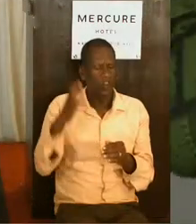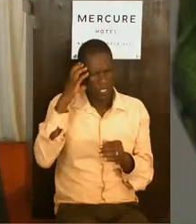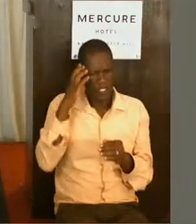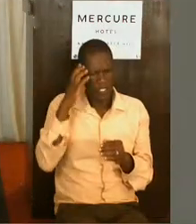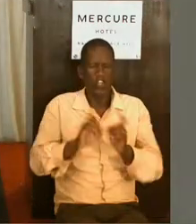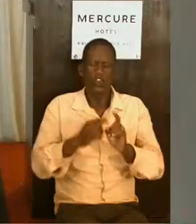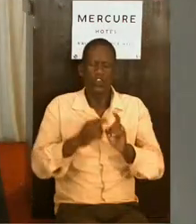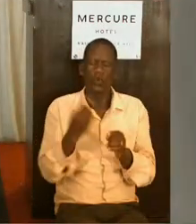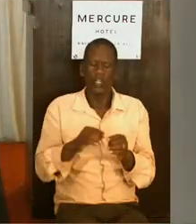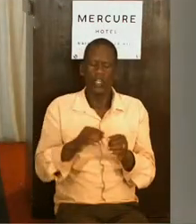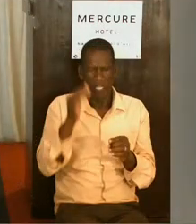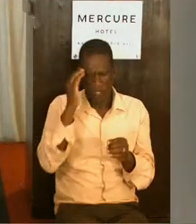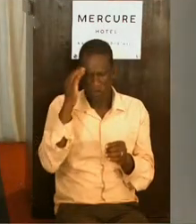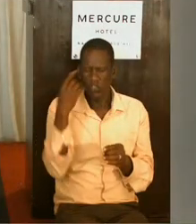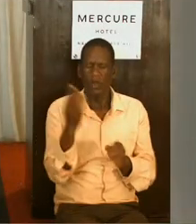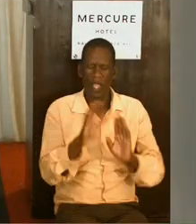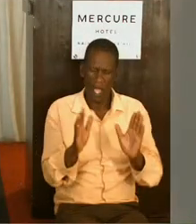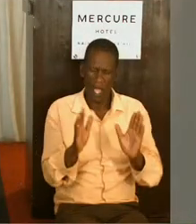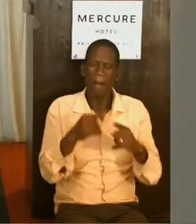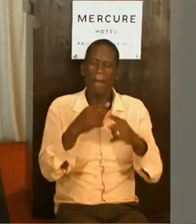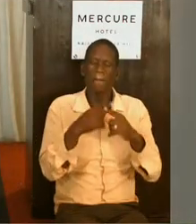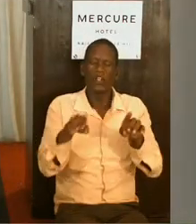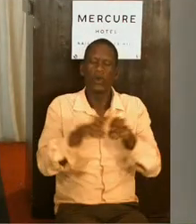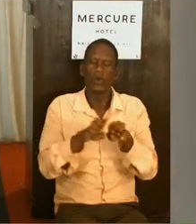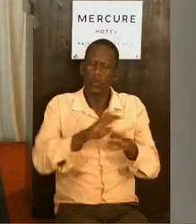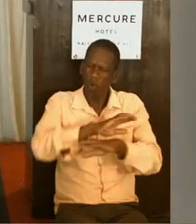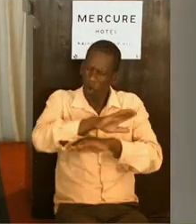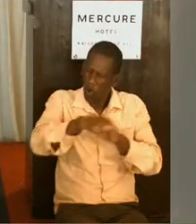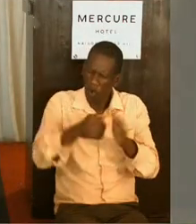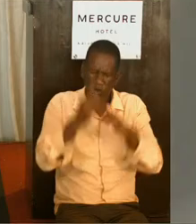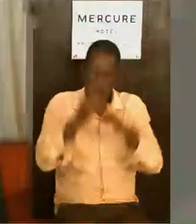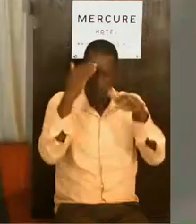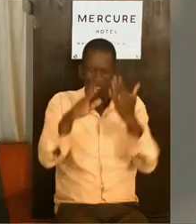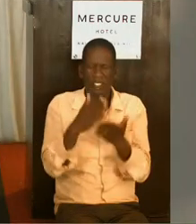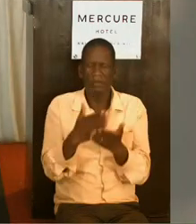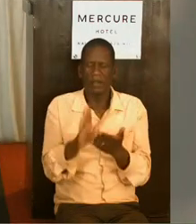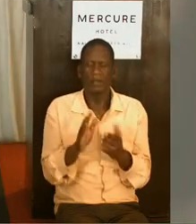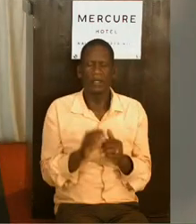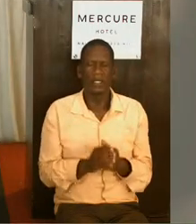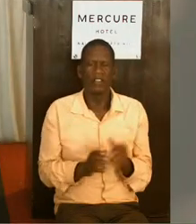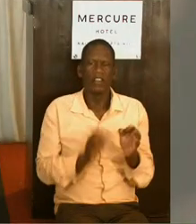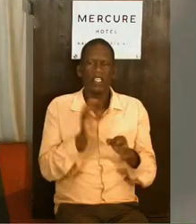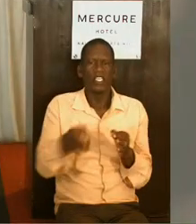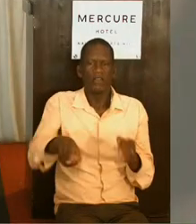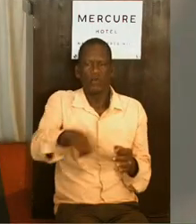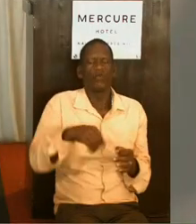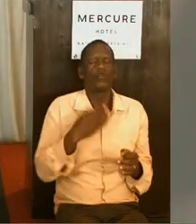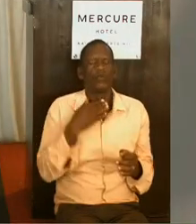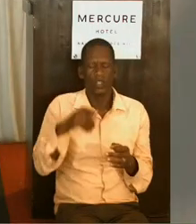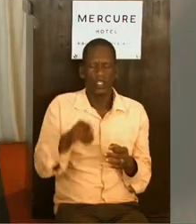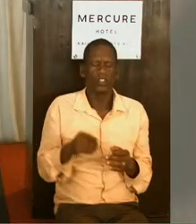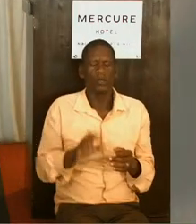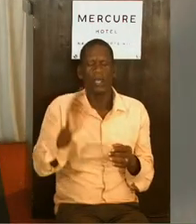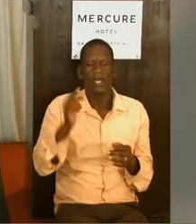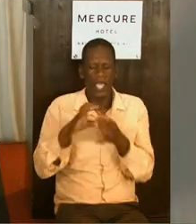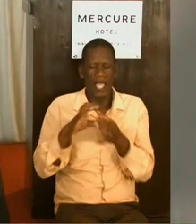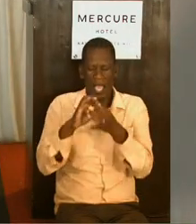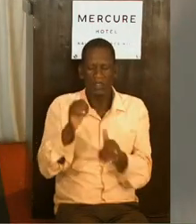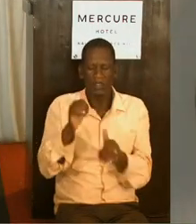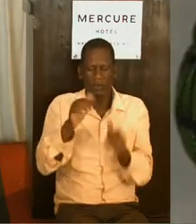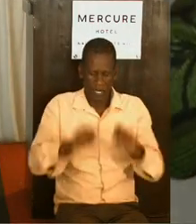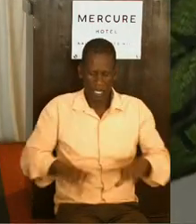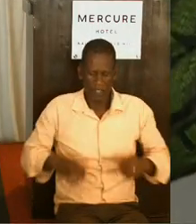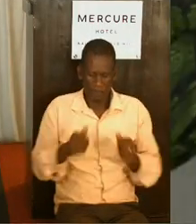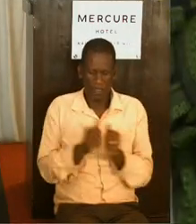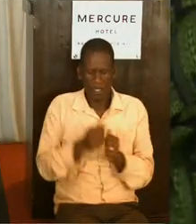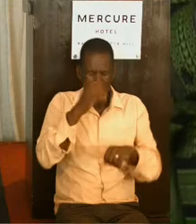not only faculties of Education but all University departments if we want this to be a Kenyan culture that we can live